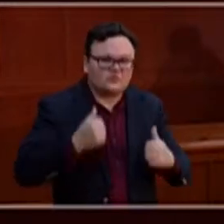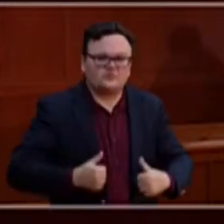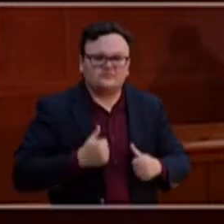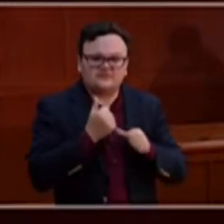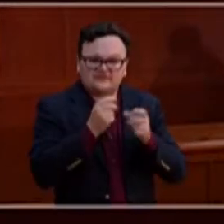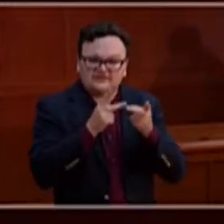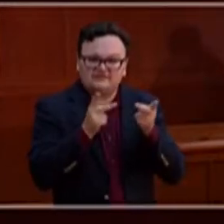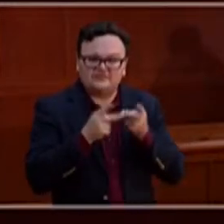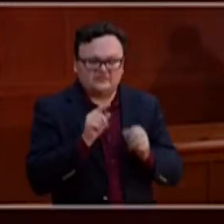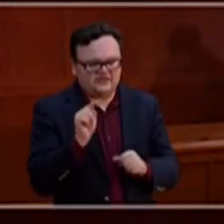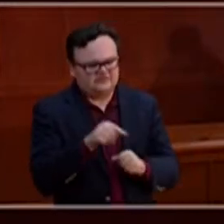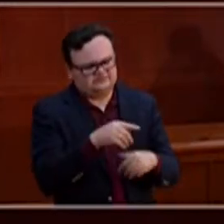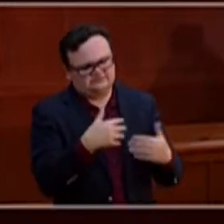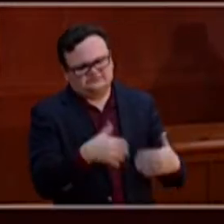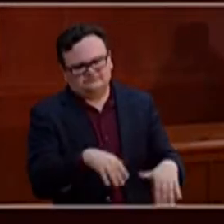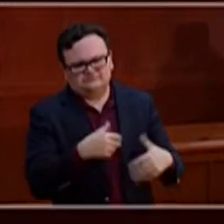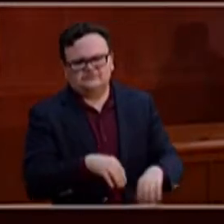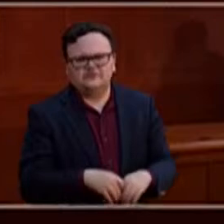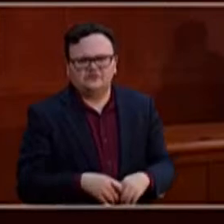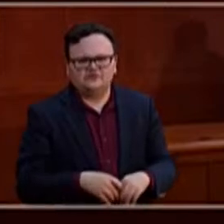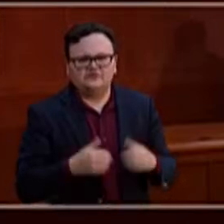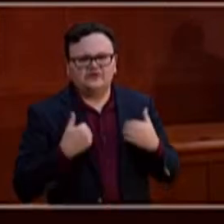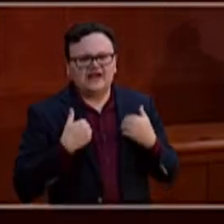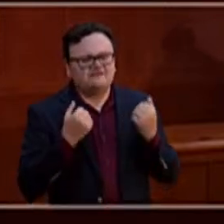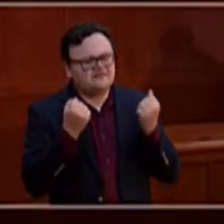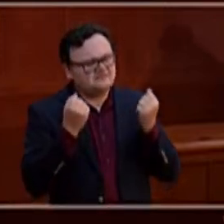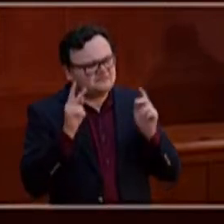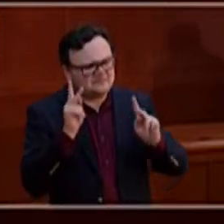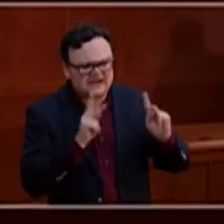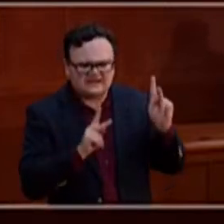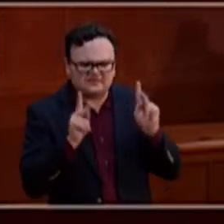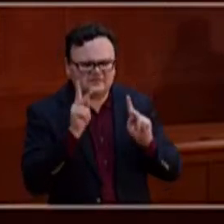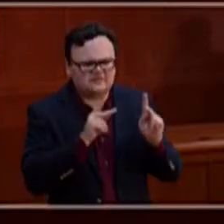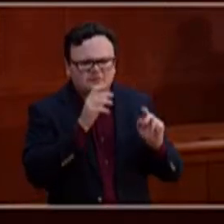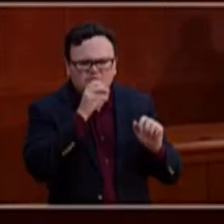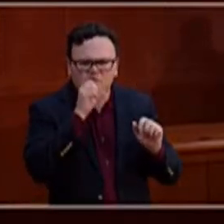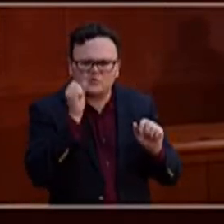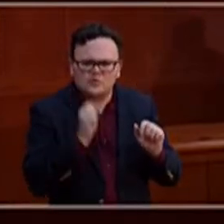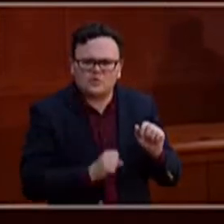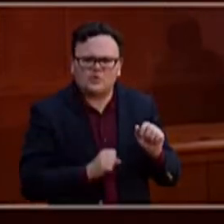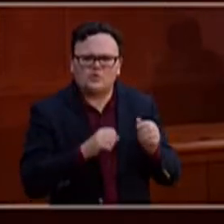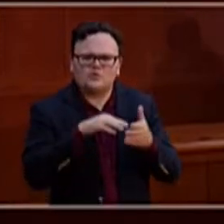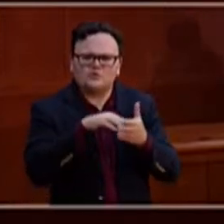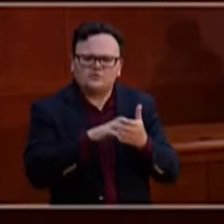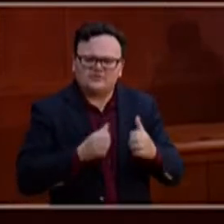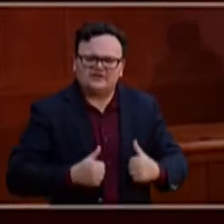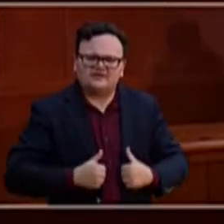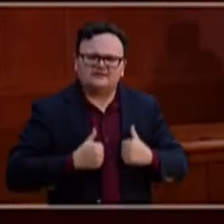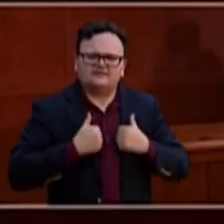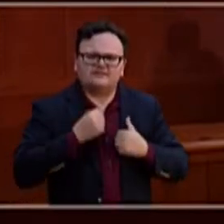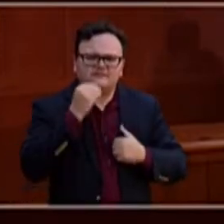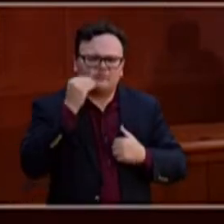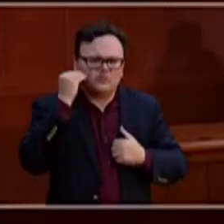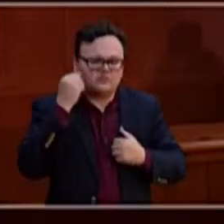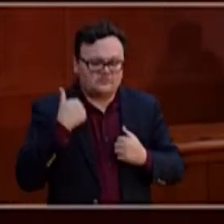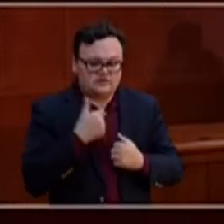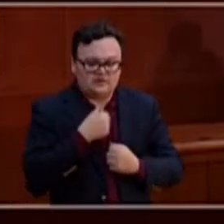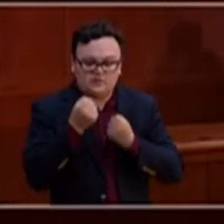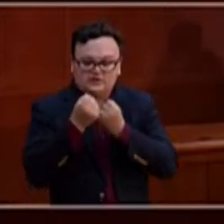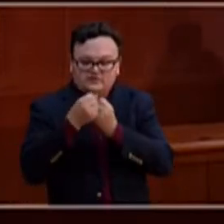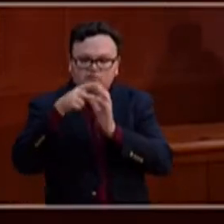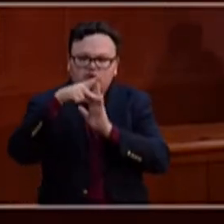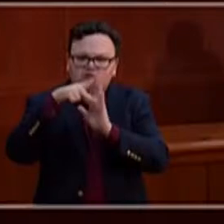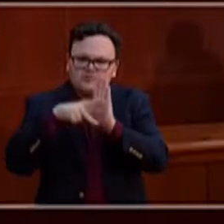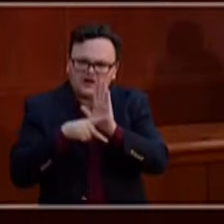elderly who are living in their homes, and we have supported policies and resources to provide and meet